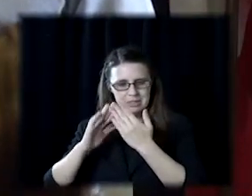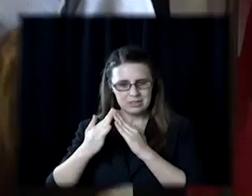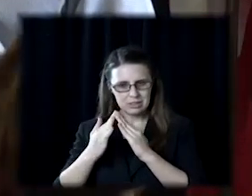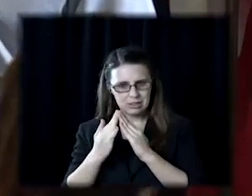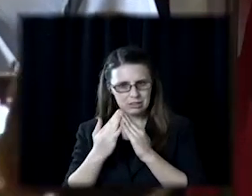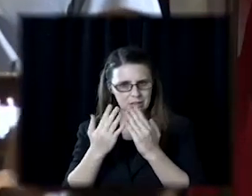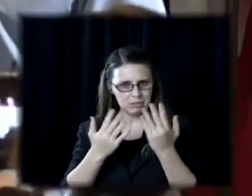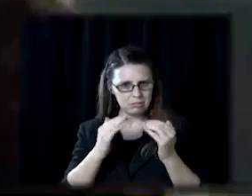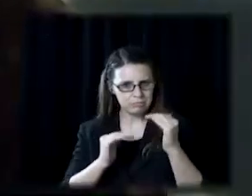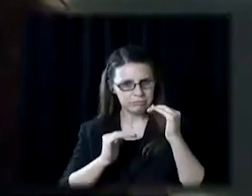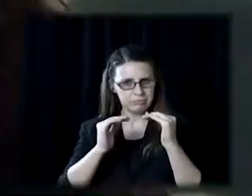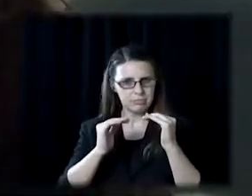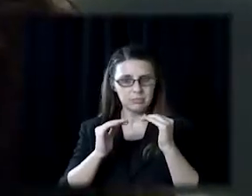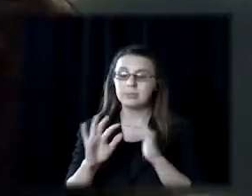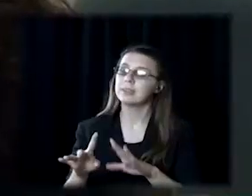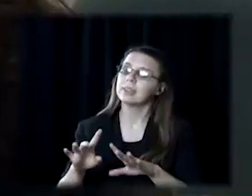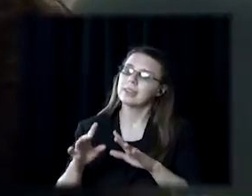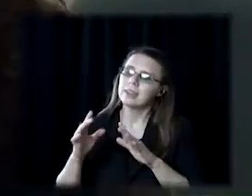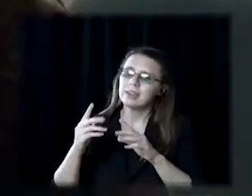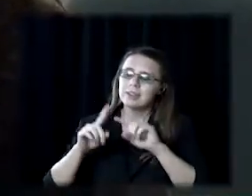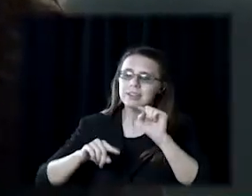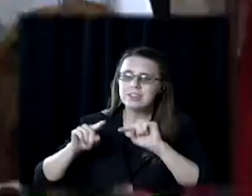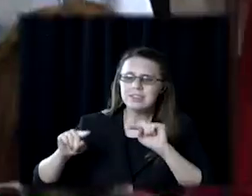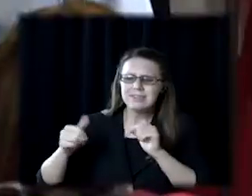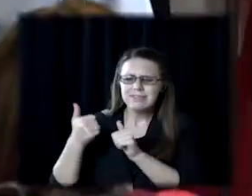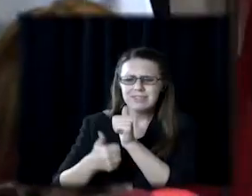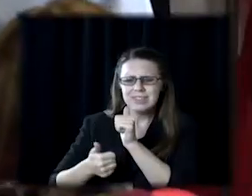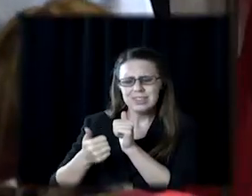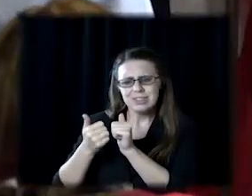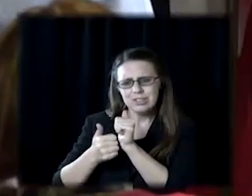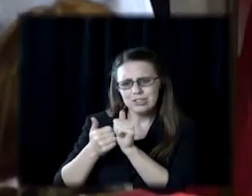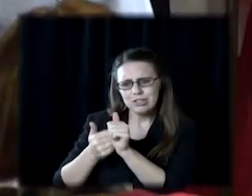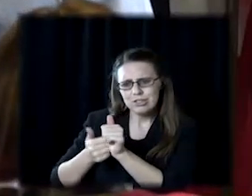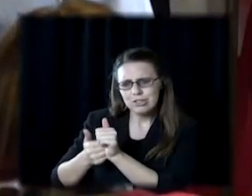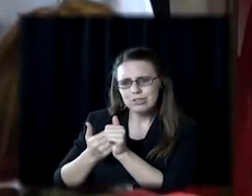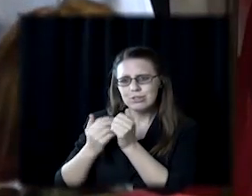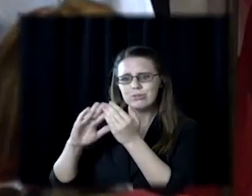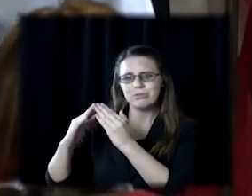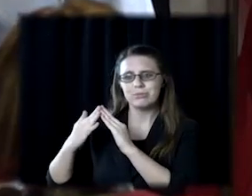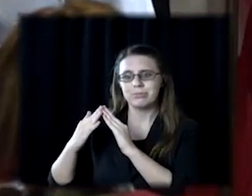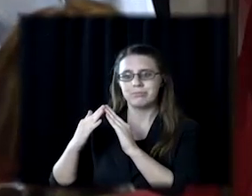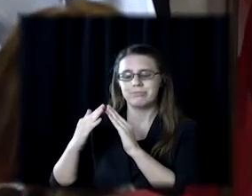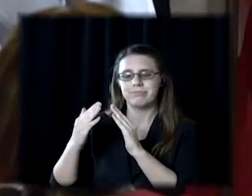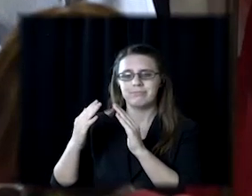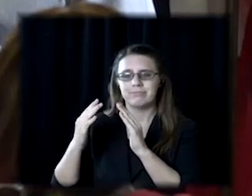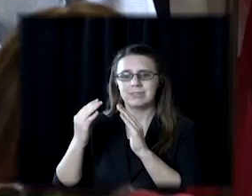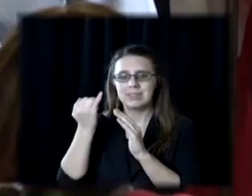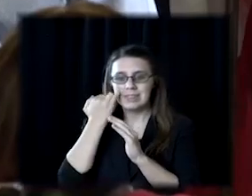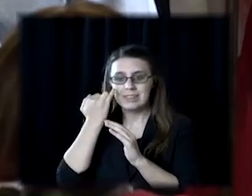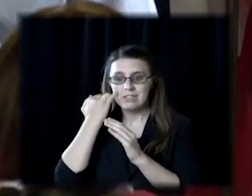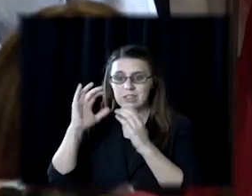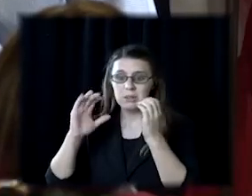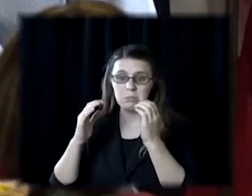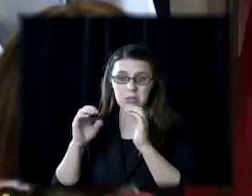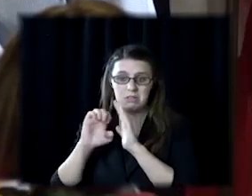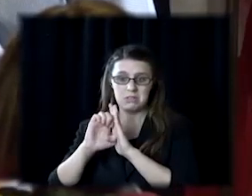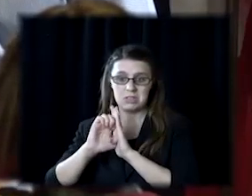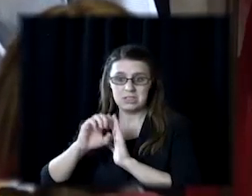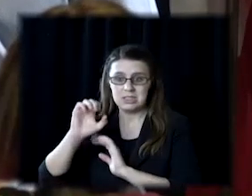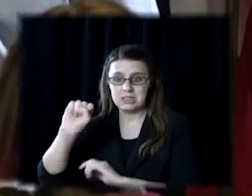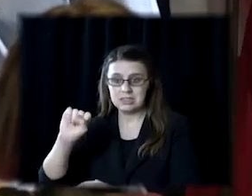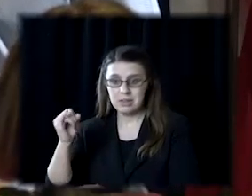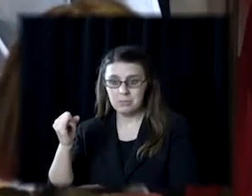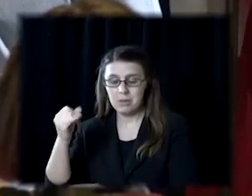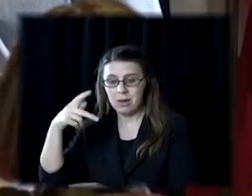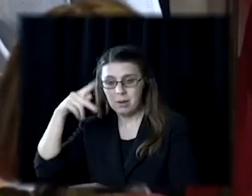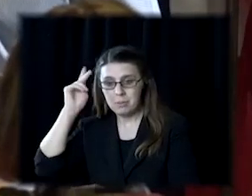municipality because demographic challenges are very different. Economic development within, comparing San Juan and Ponce to Isabela and